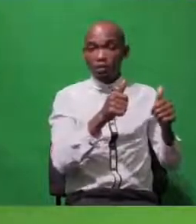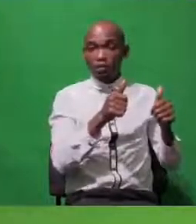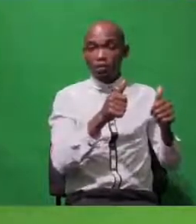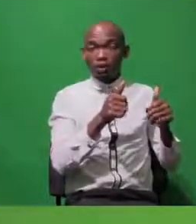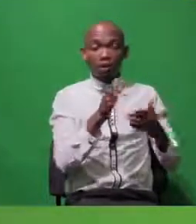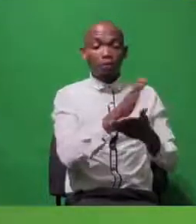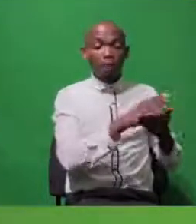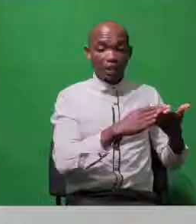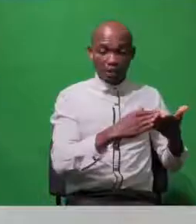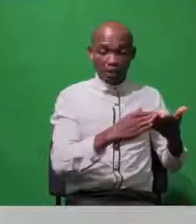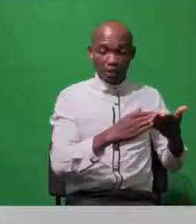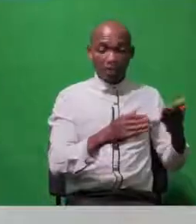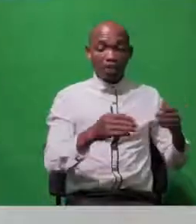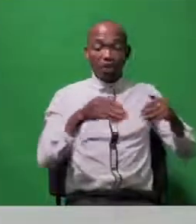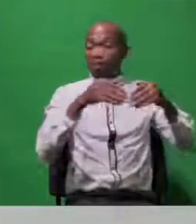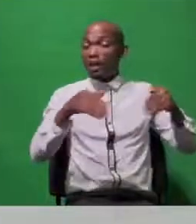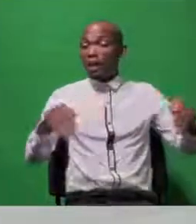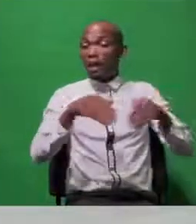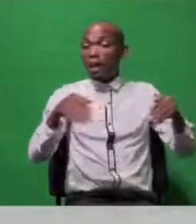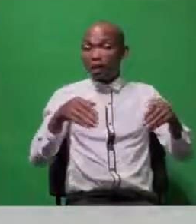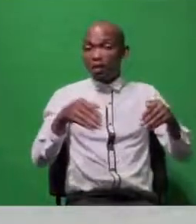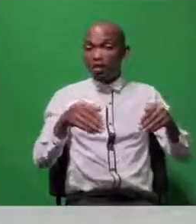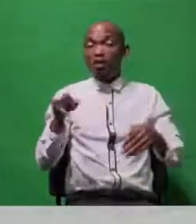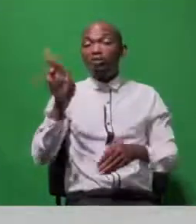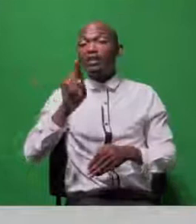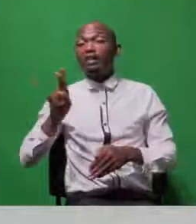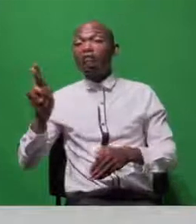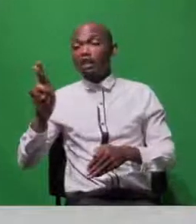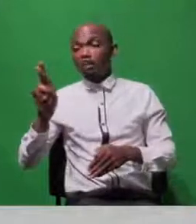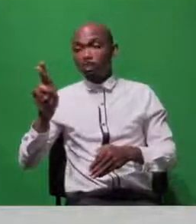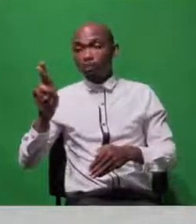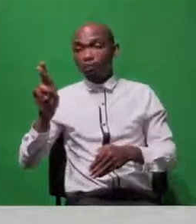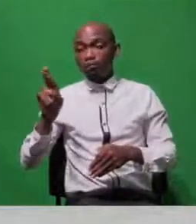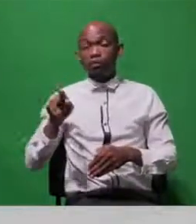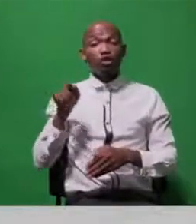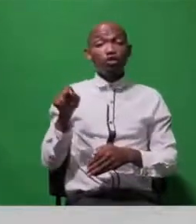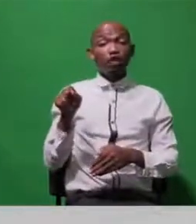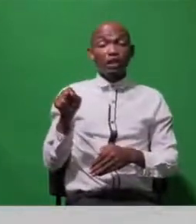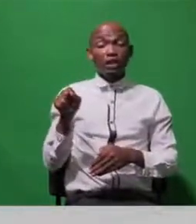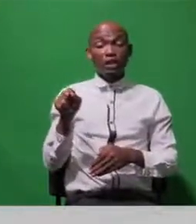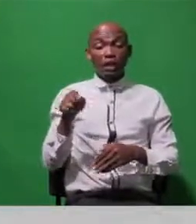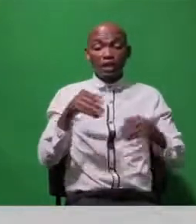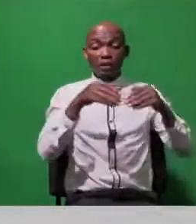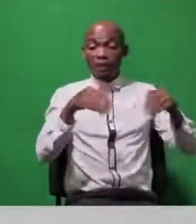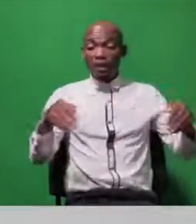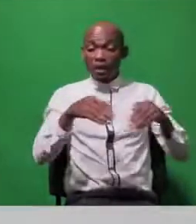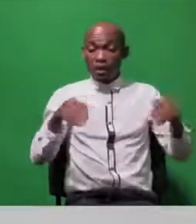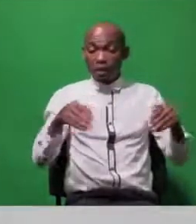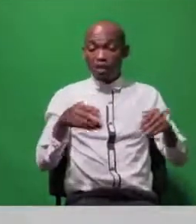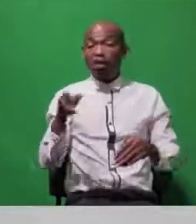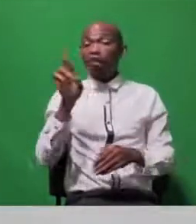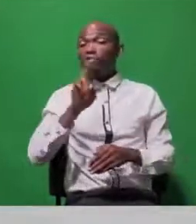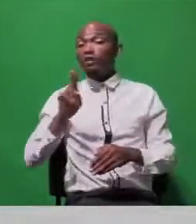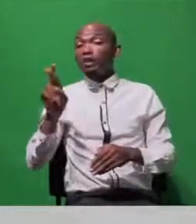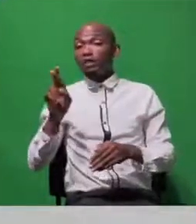the line of reflections. Here, the line of reflection is